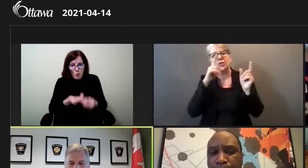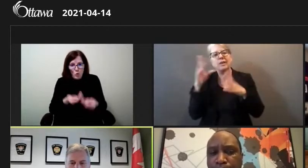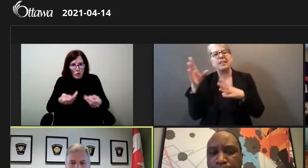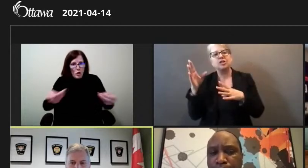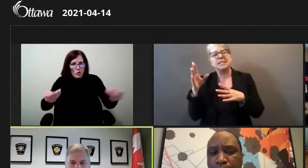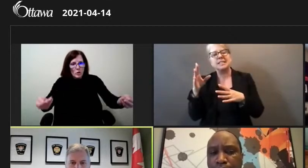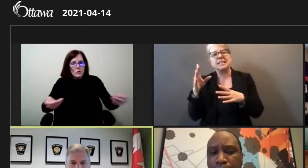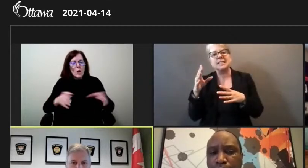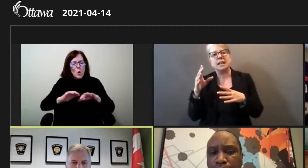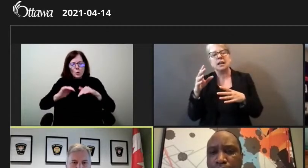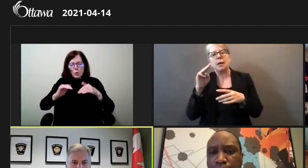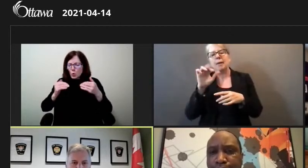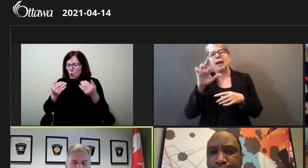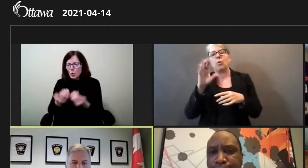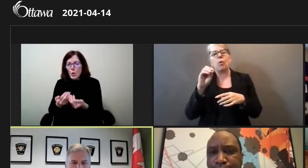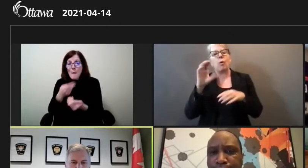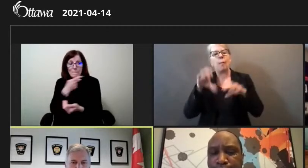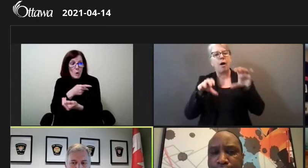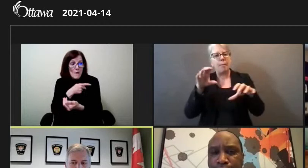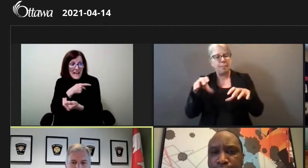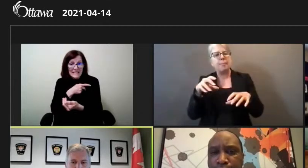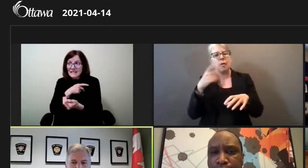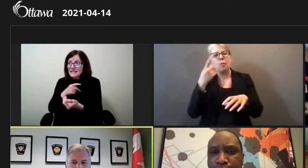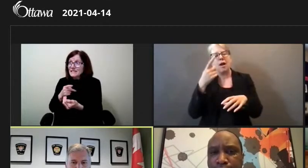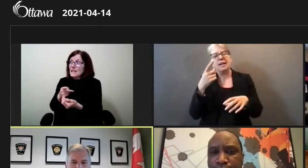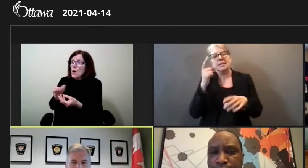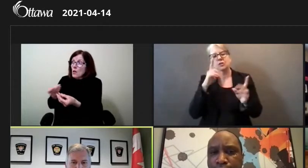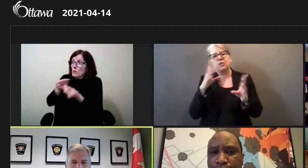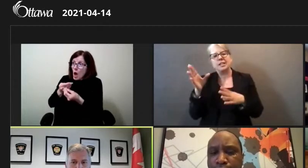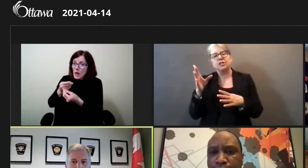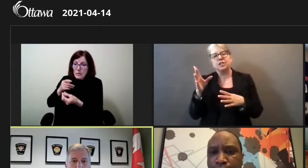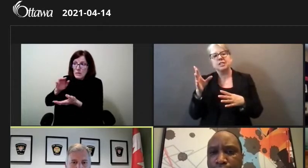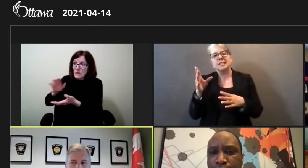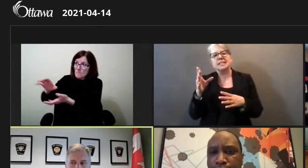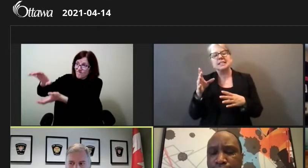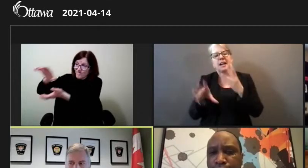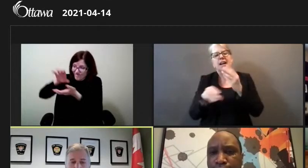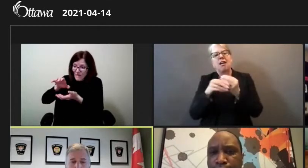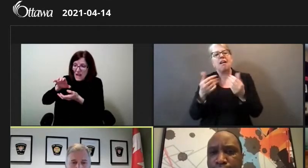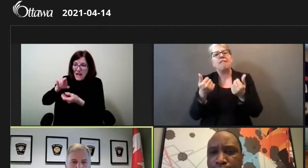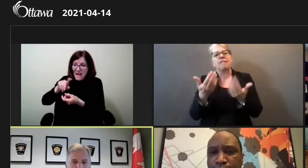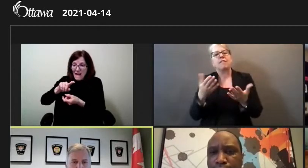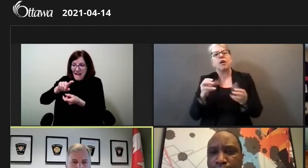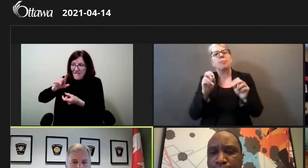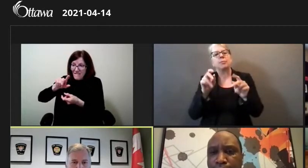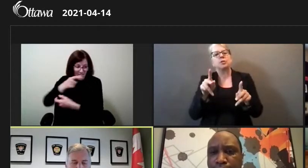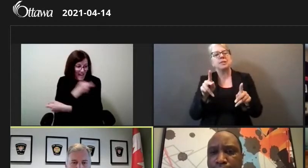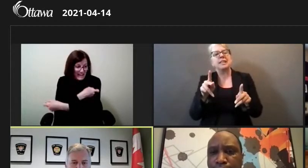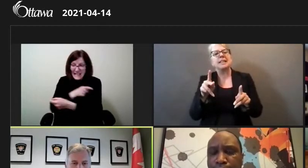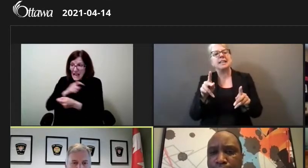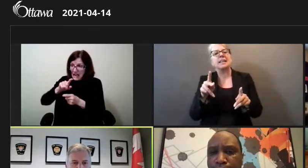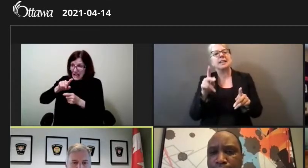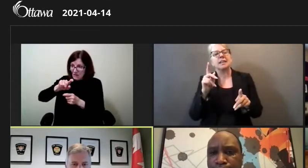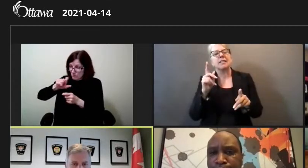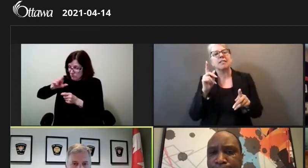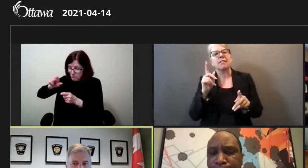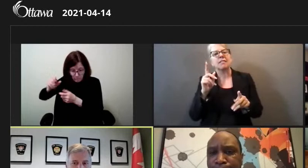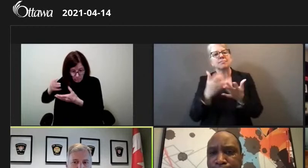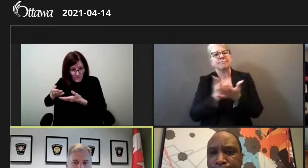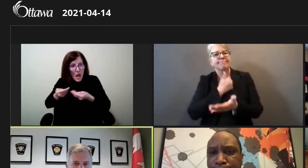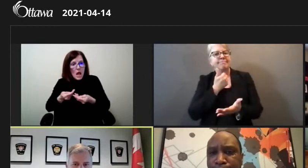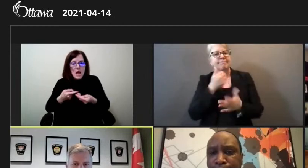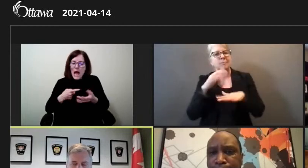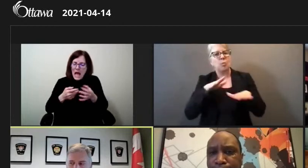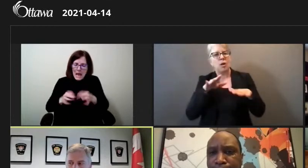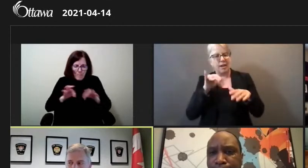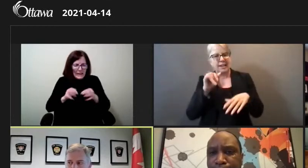pop-ups, one of the strategies maybe that would be an opportunity that would be valuable for some of these